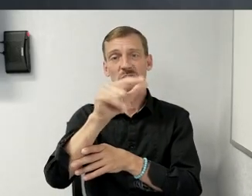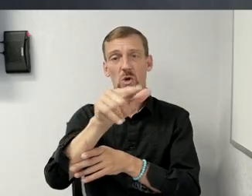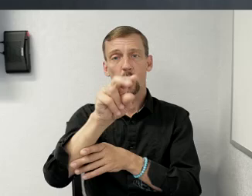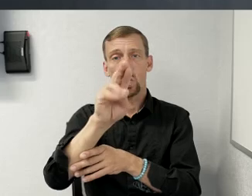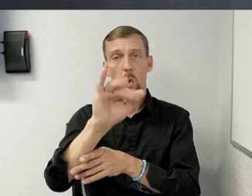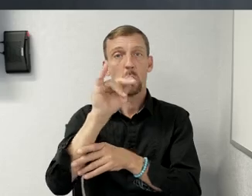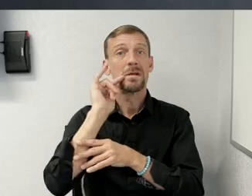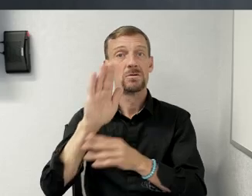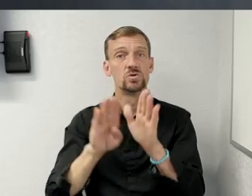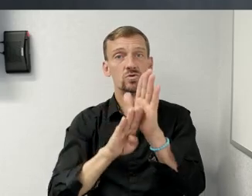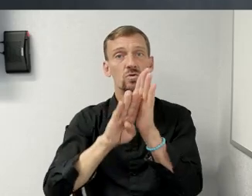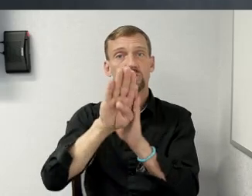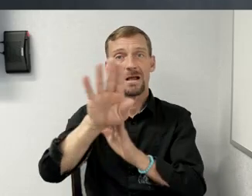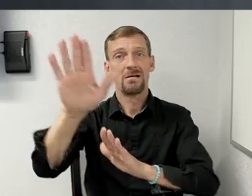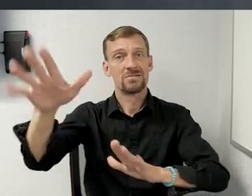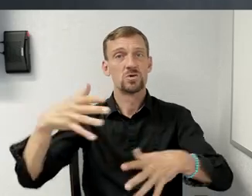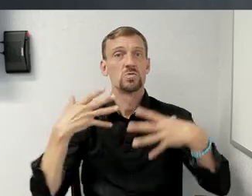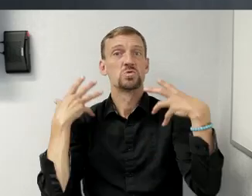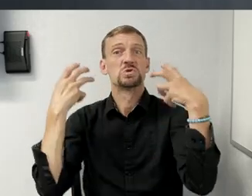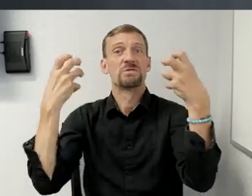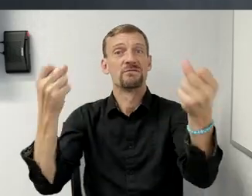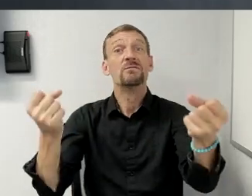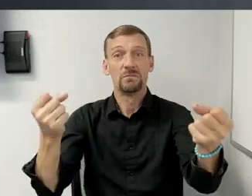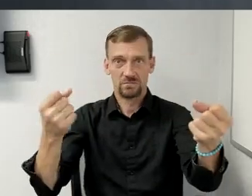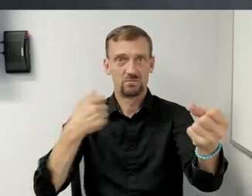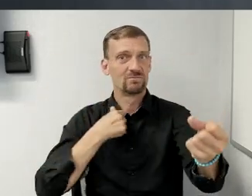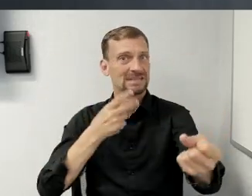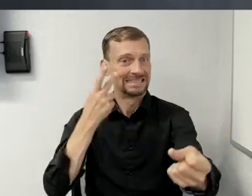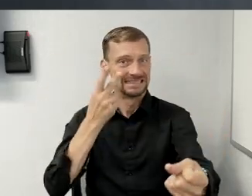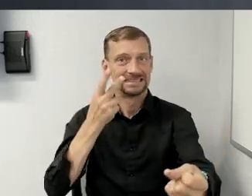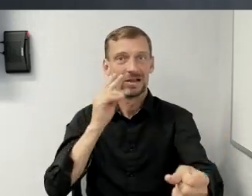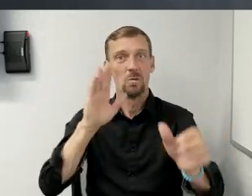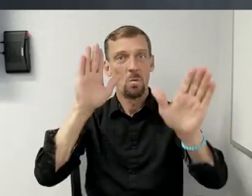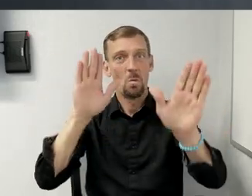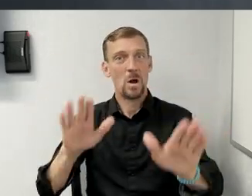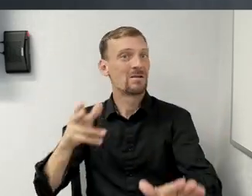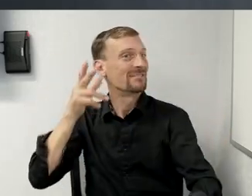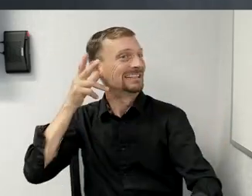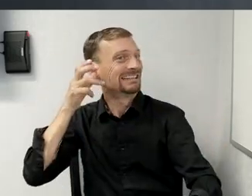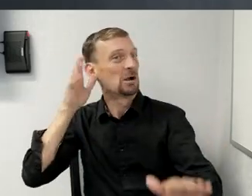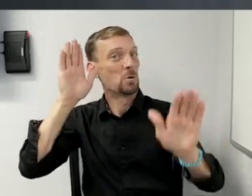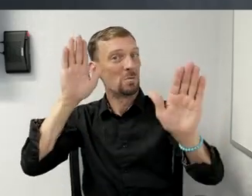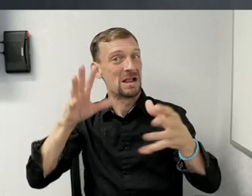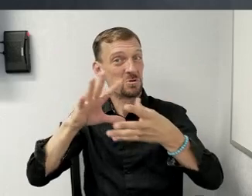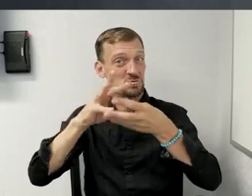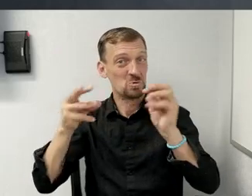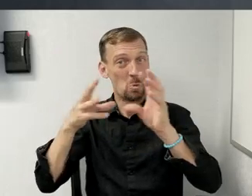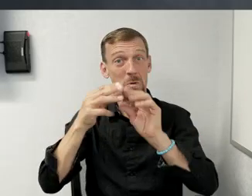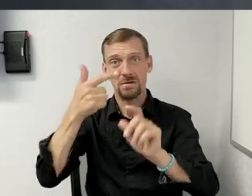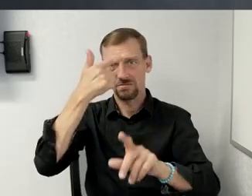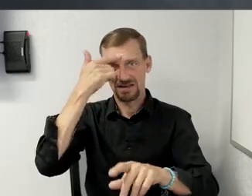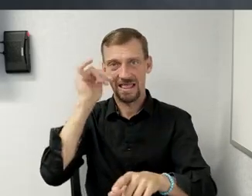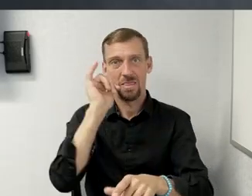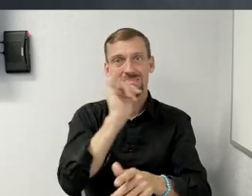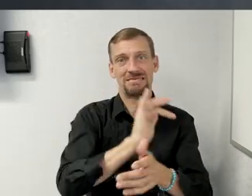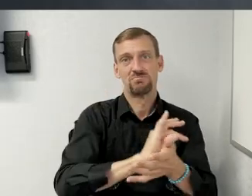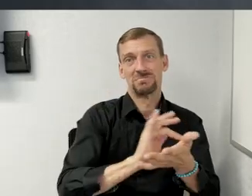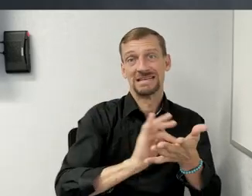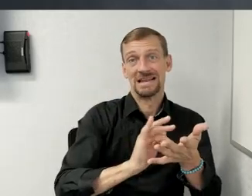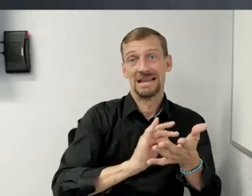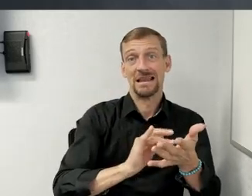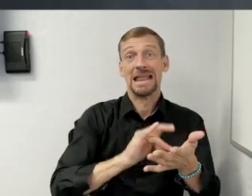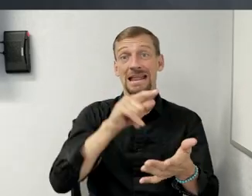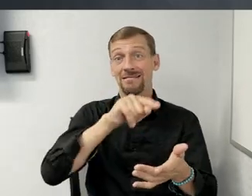really accelerated their recovery. We've heard some pretty remarkable miracle stories that have been experienced by folks that